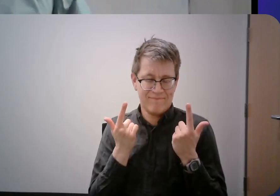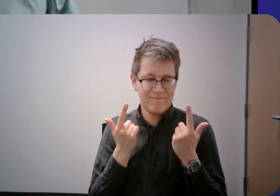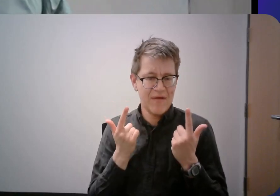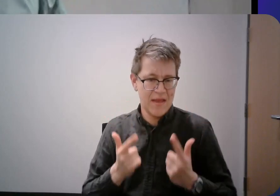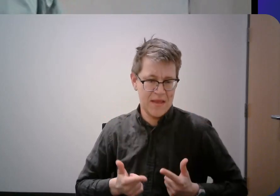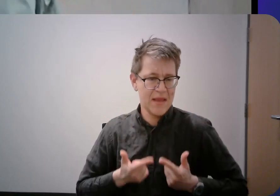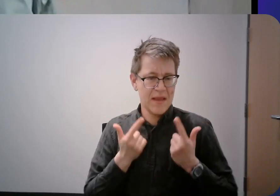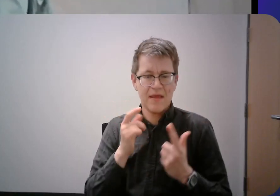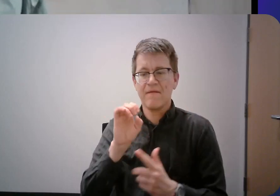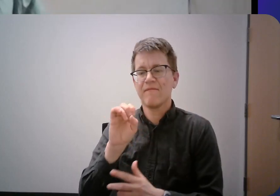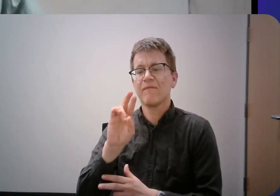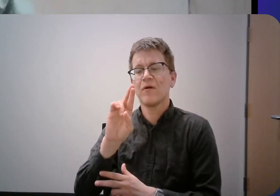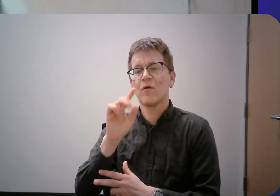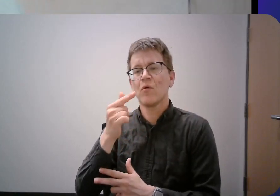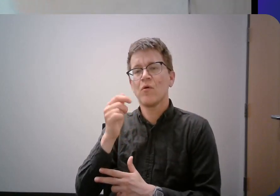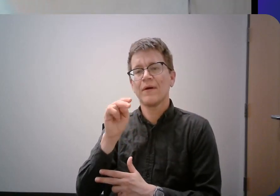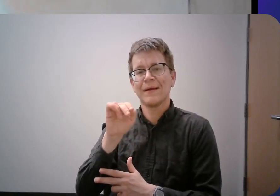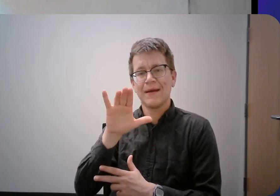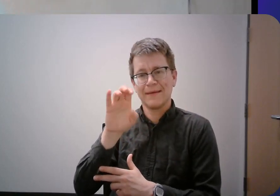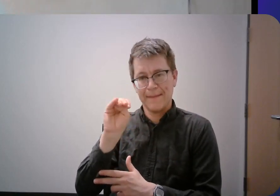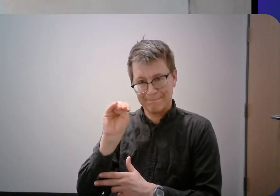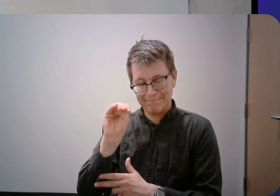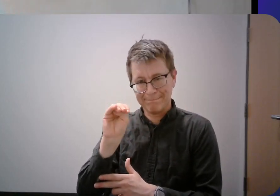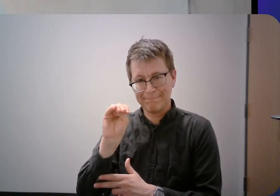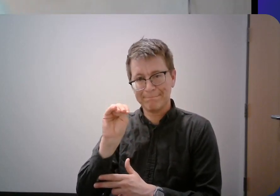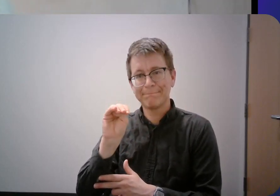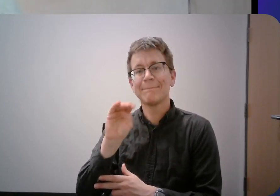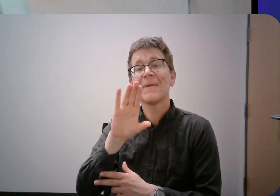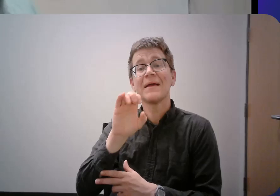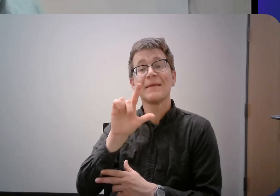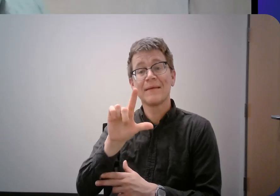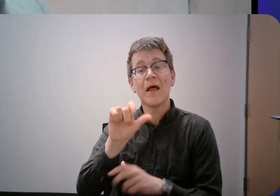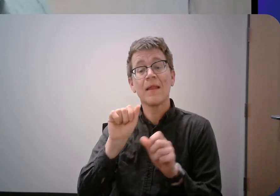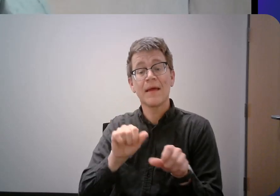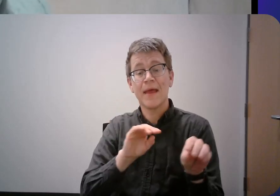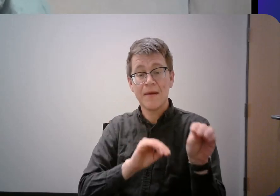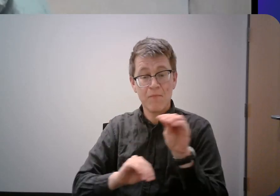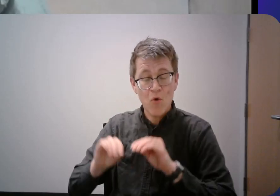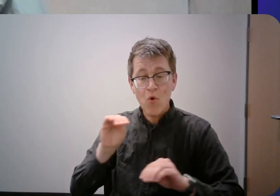5 things have to be present, okay? If it doesn't die, we have problems.